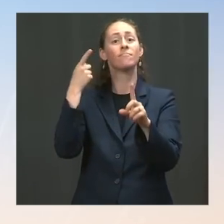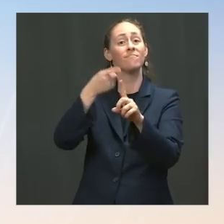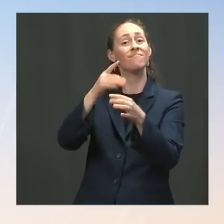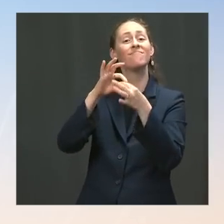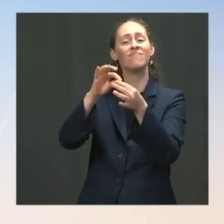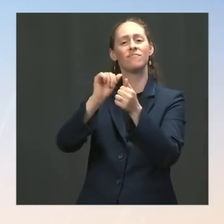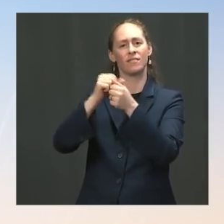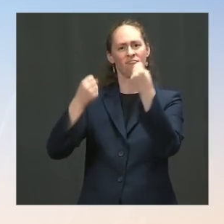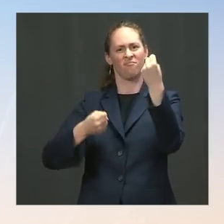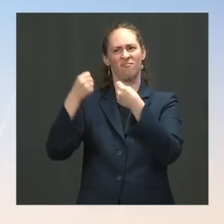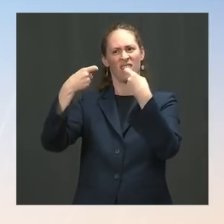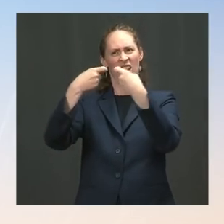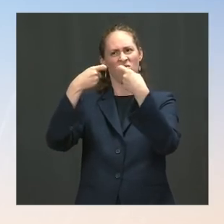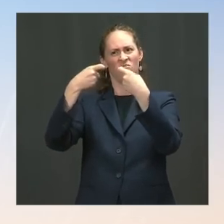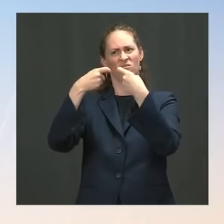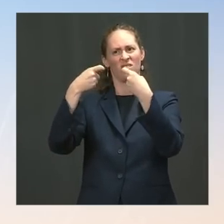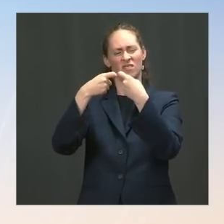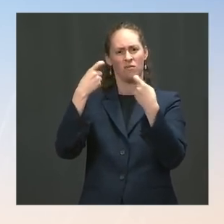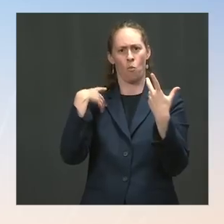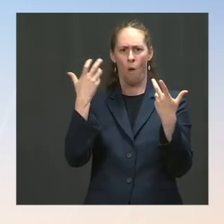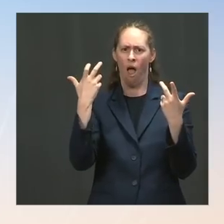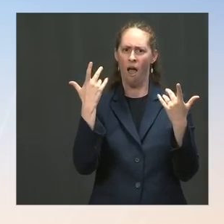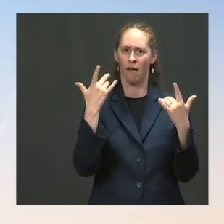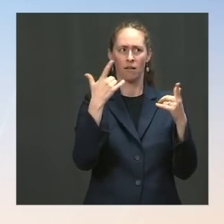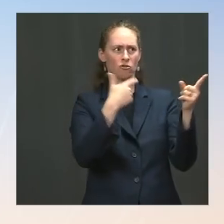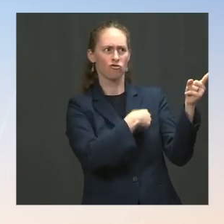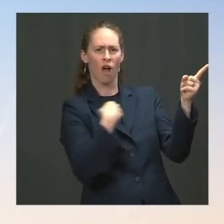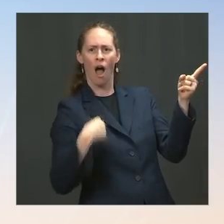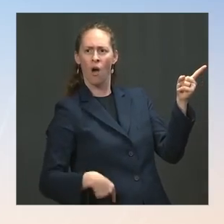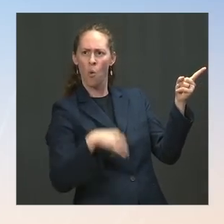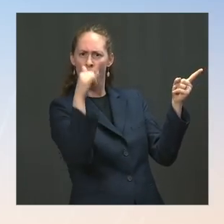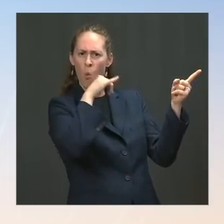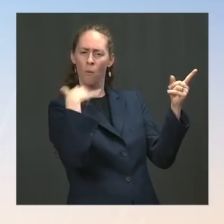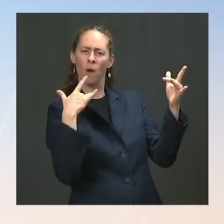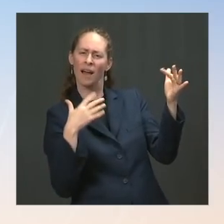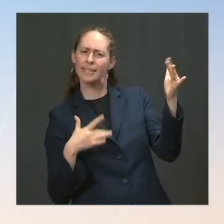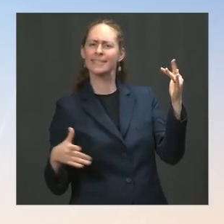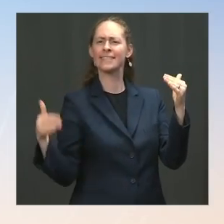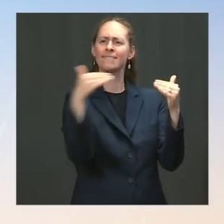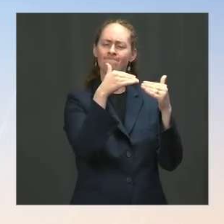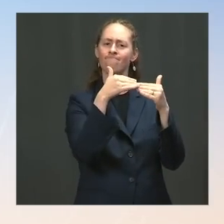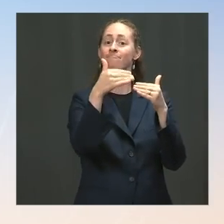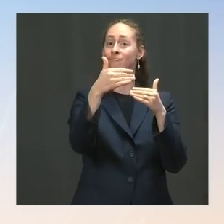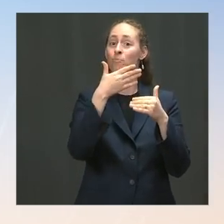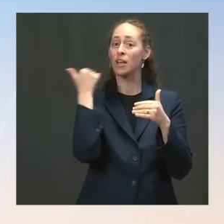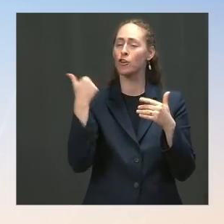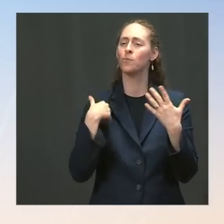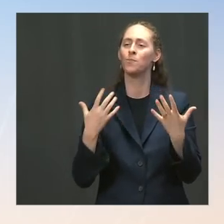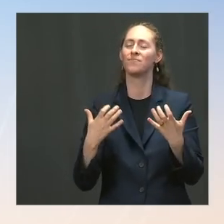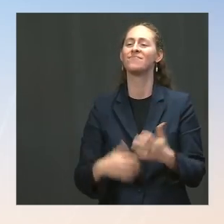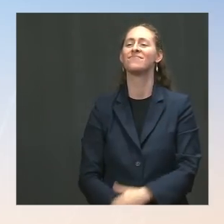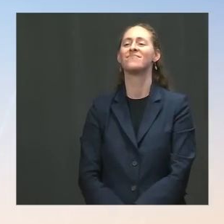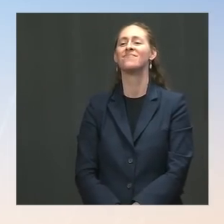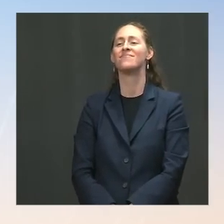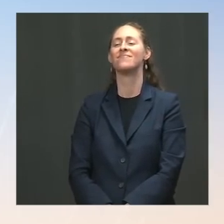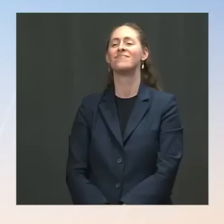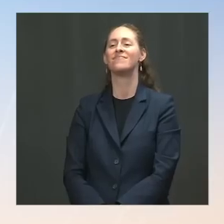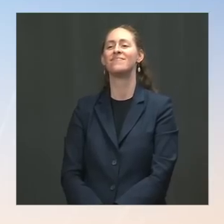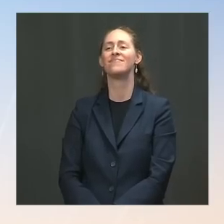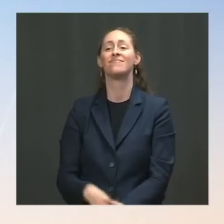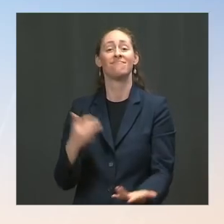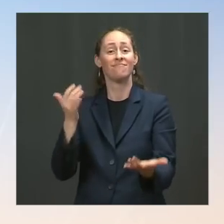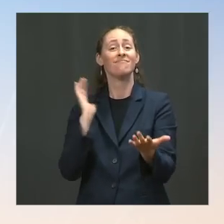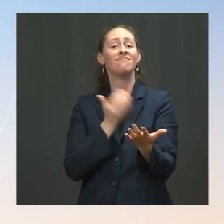China. He will sign an executive order, I know this was out there reported this morning, that sets an ambitious new target to make half of all new vehicles